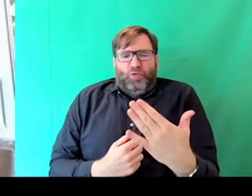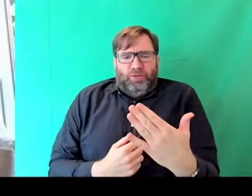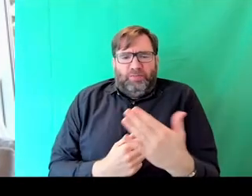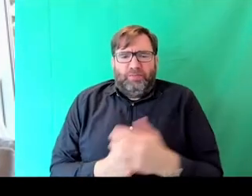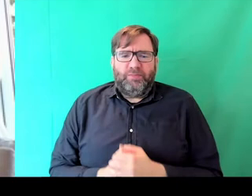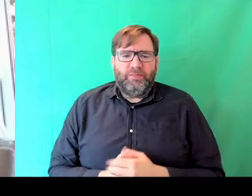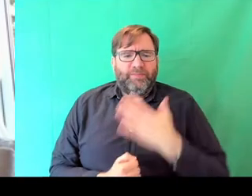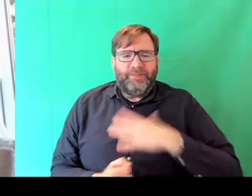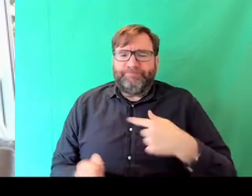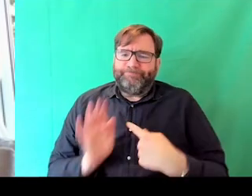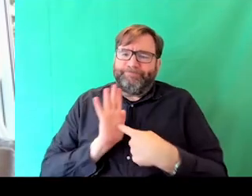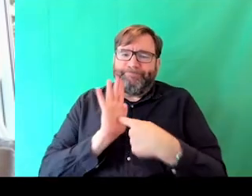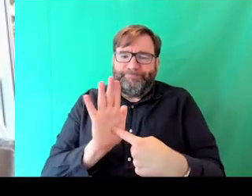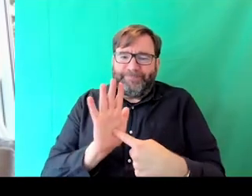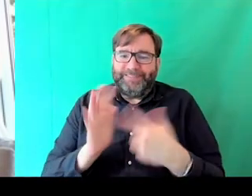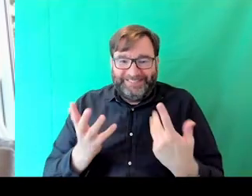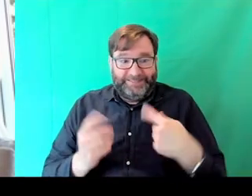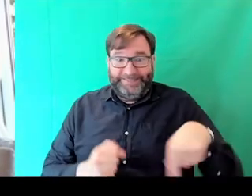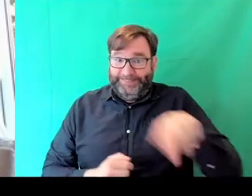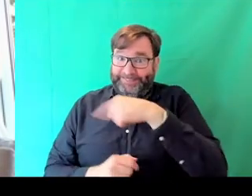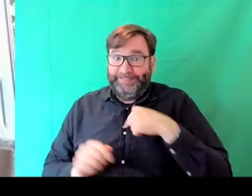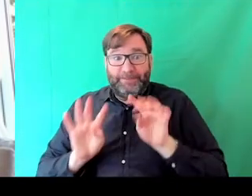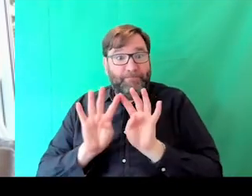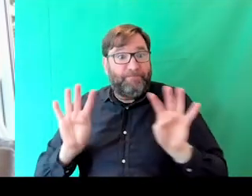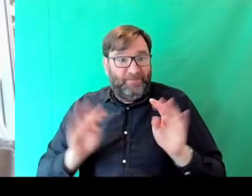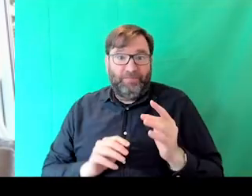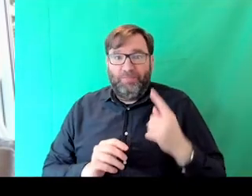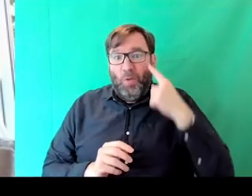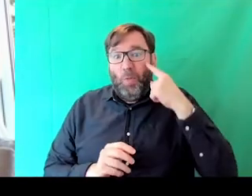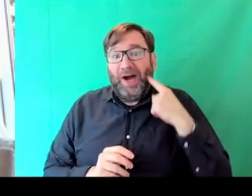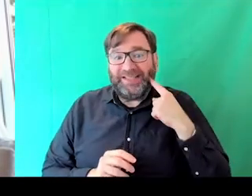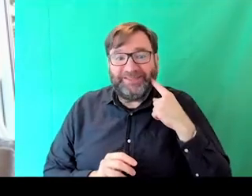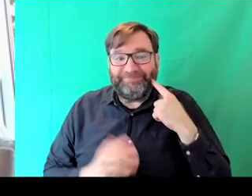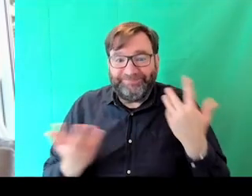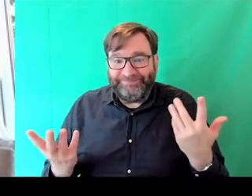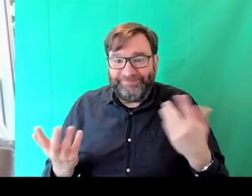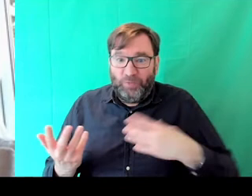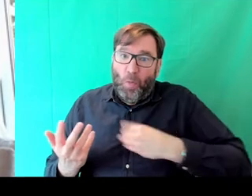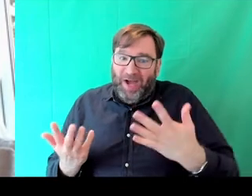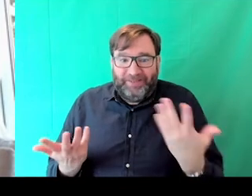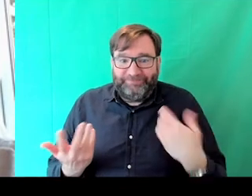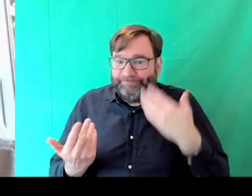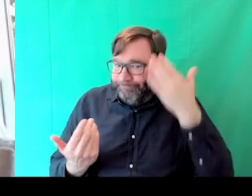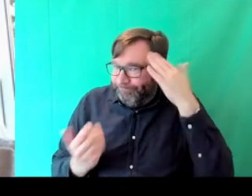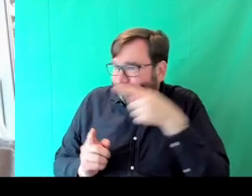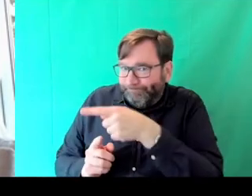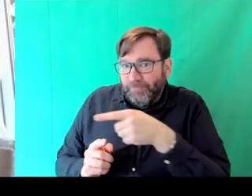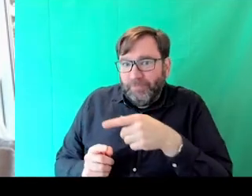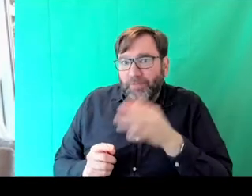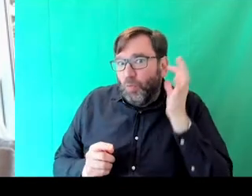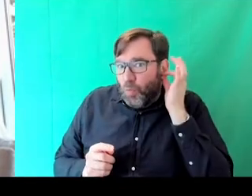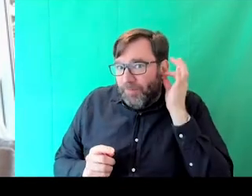just focus on what your body can do at all times is really an incredible thing. So yeah, those stats aren't